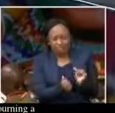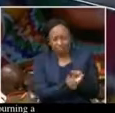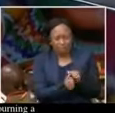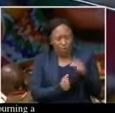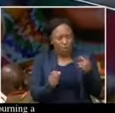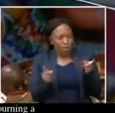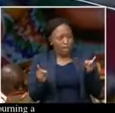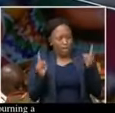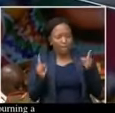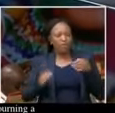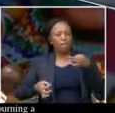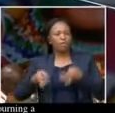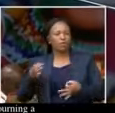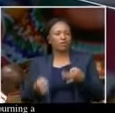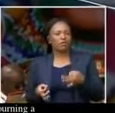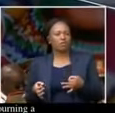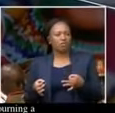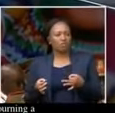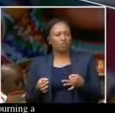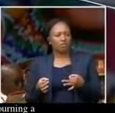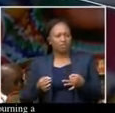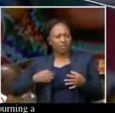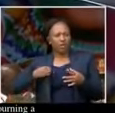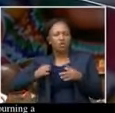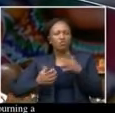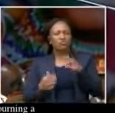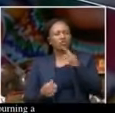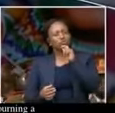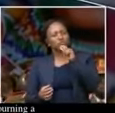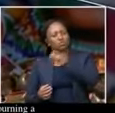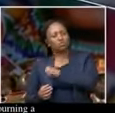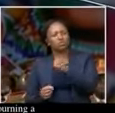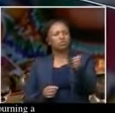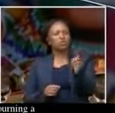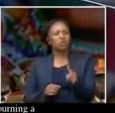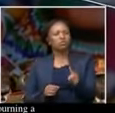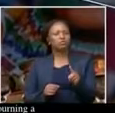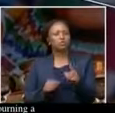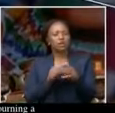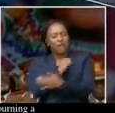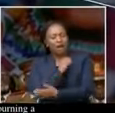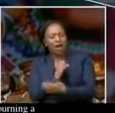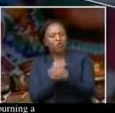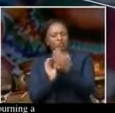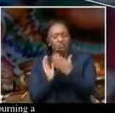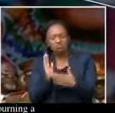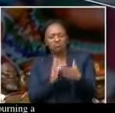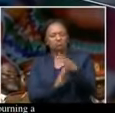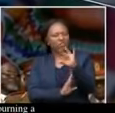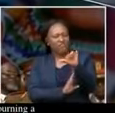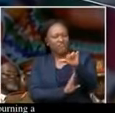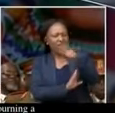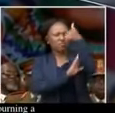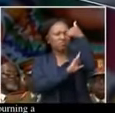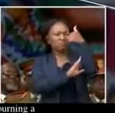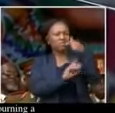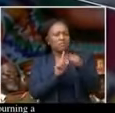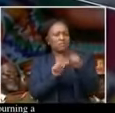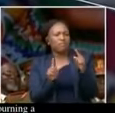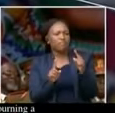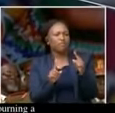political activities. You trusted that your mission of putting the country first was embraced by